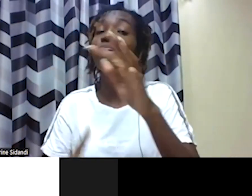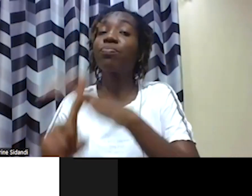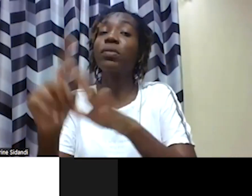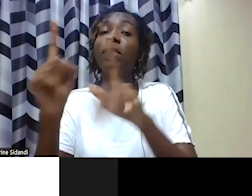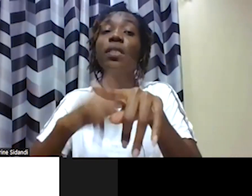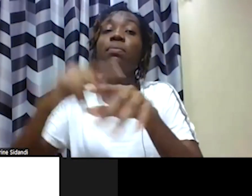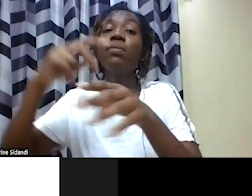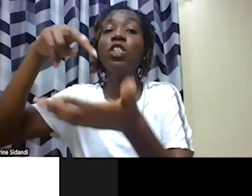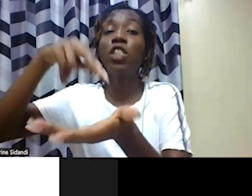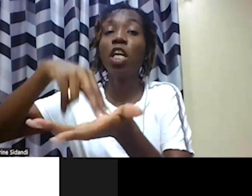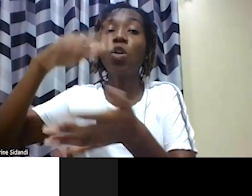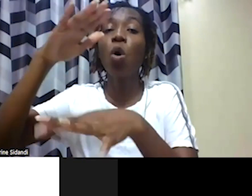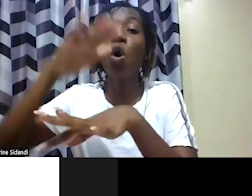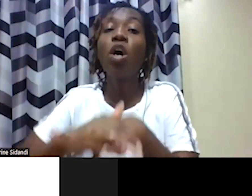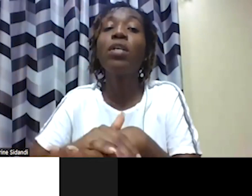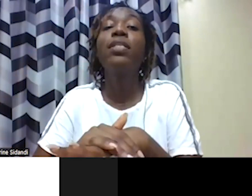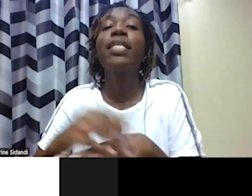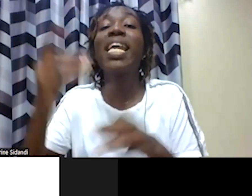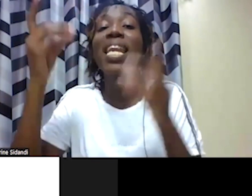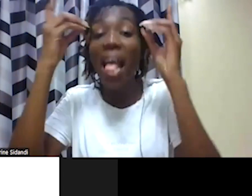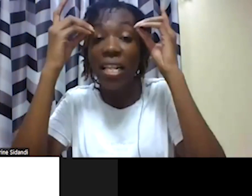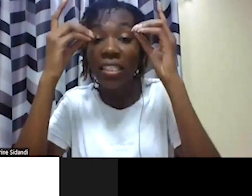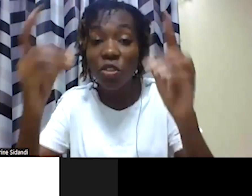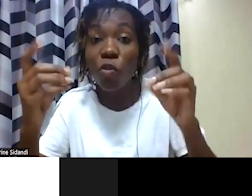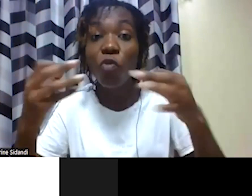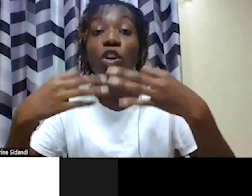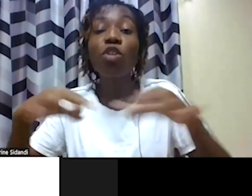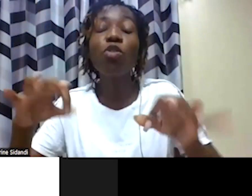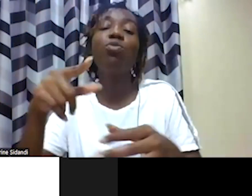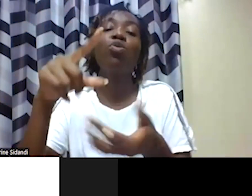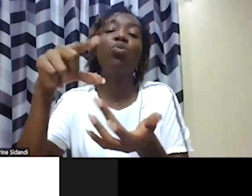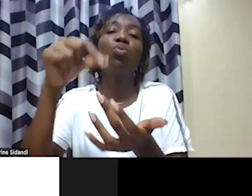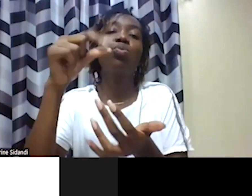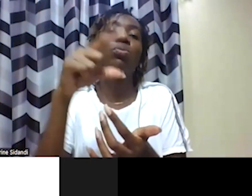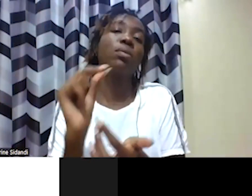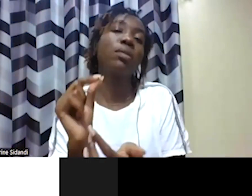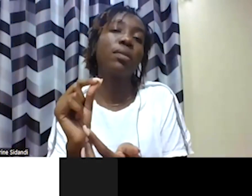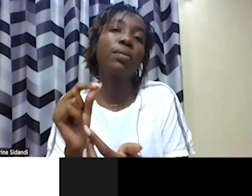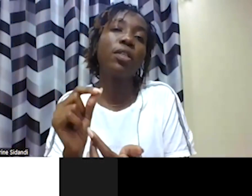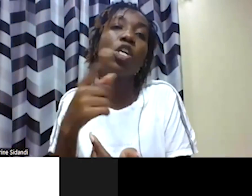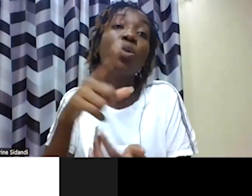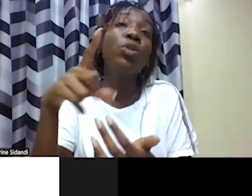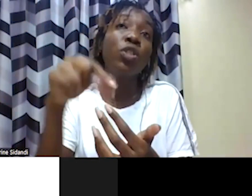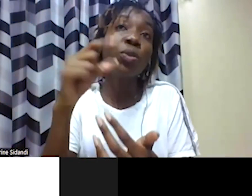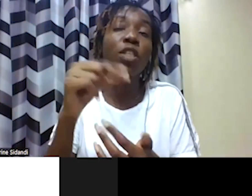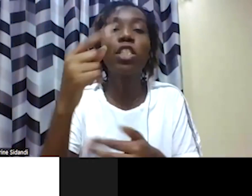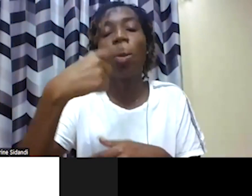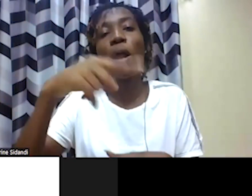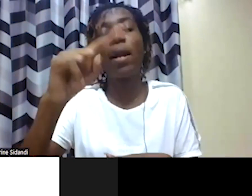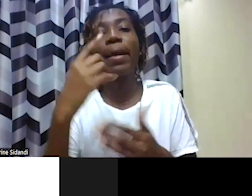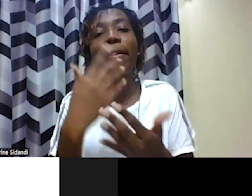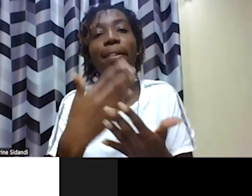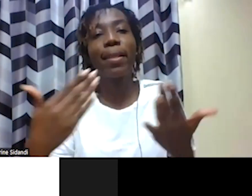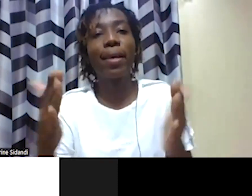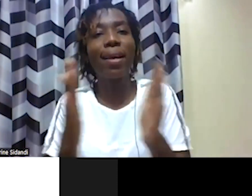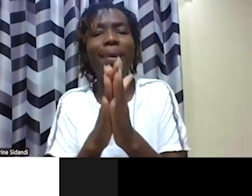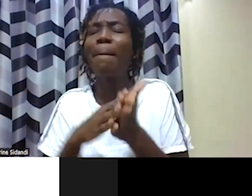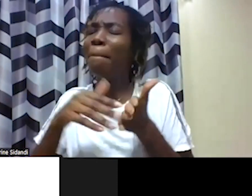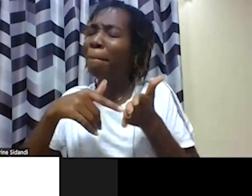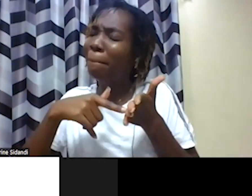your decision, the freedom to choose. You choose the right one and you insist on